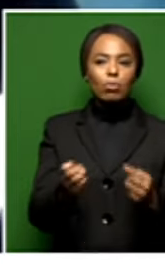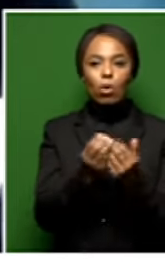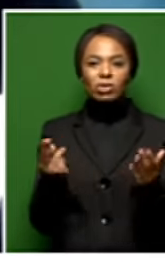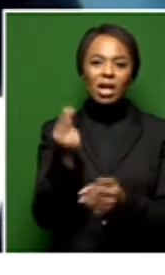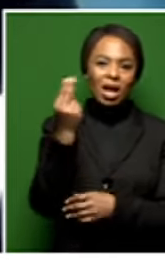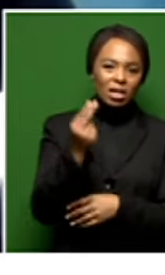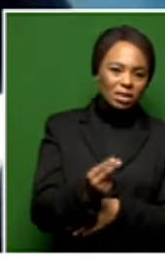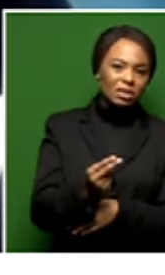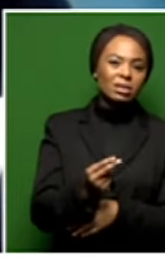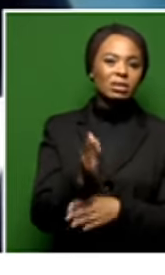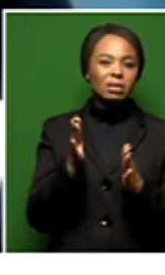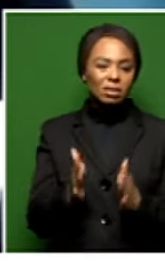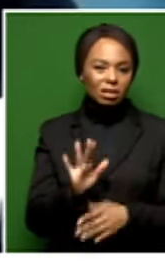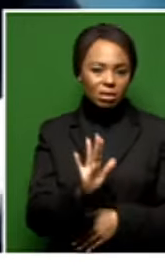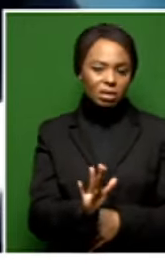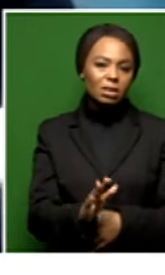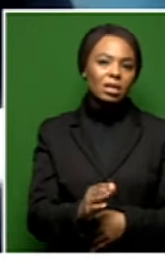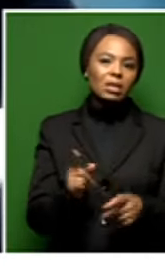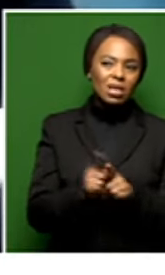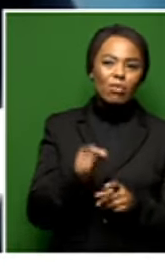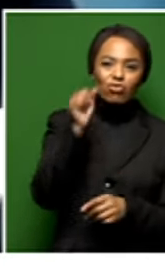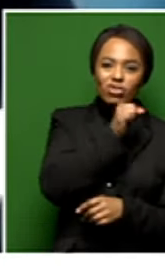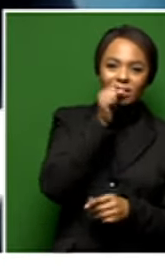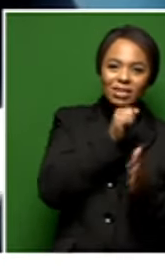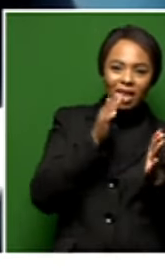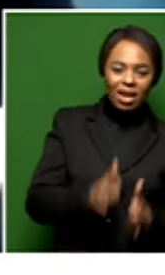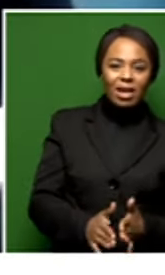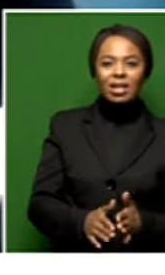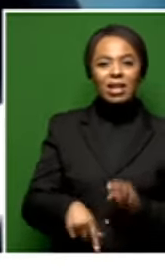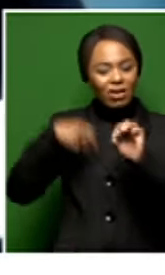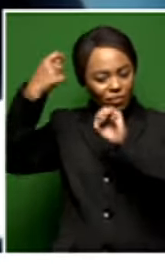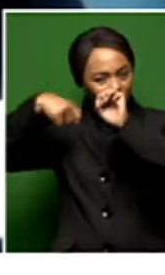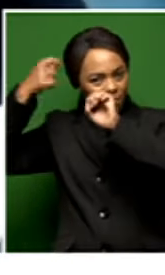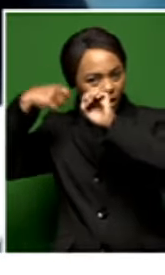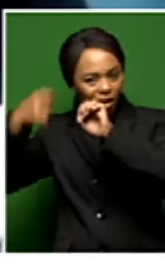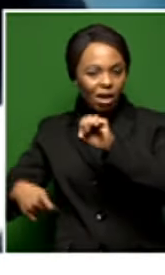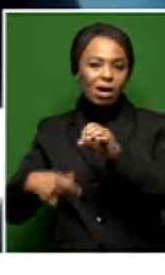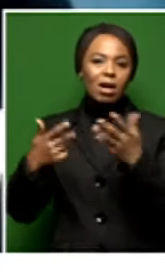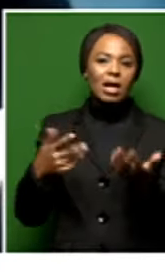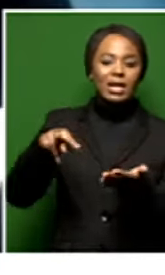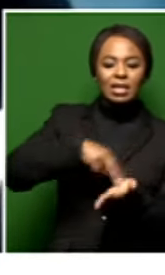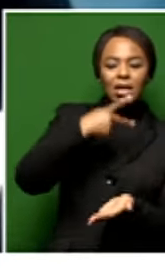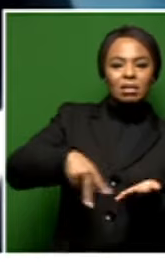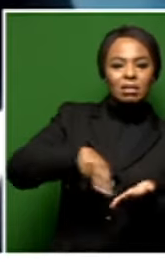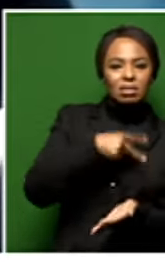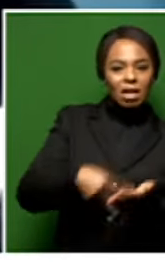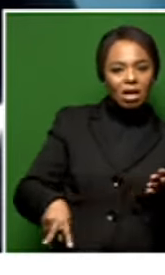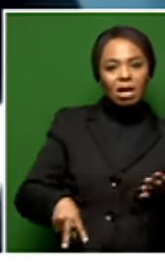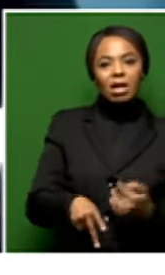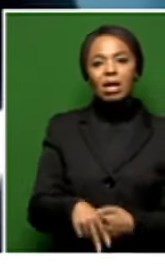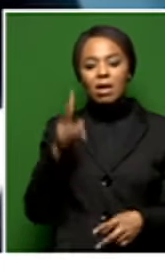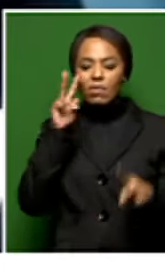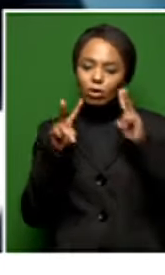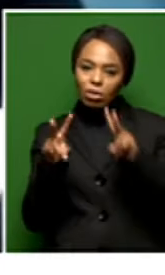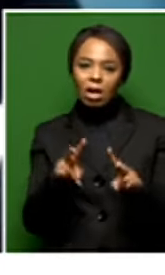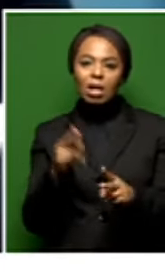is part of a larger project that looks at musicians, filmmakers, dancers and visual artists. And then that's how they